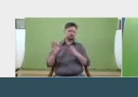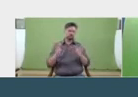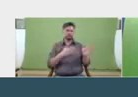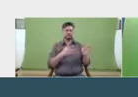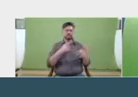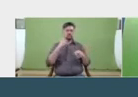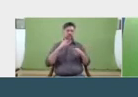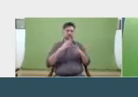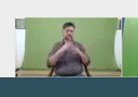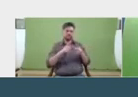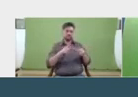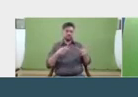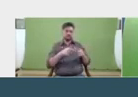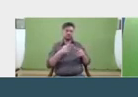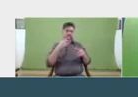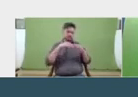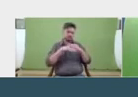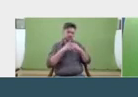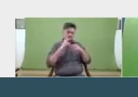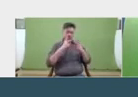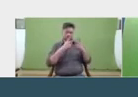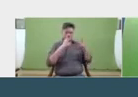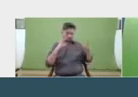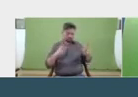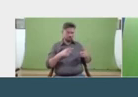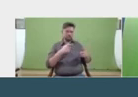we have a different way of looking at variation altogether